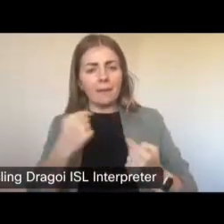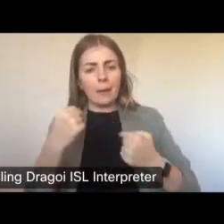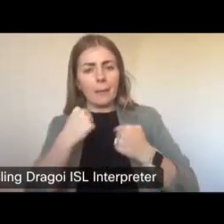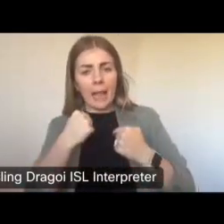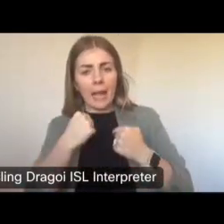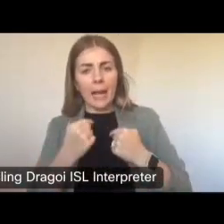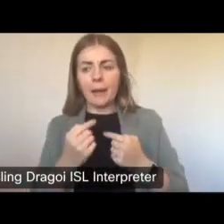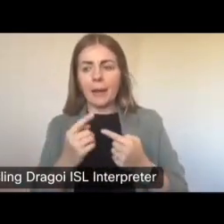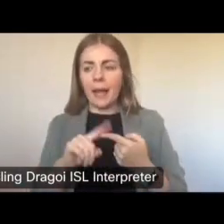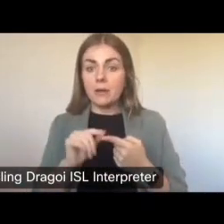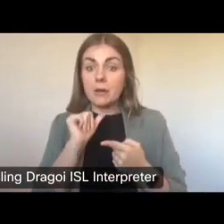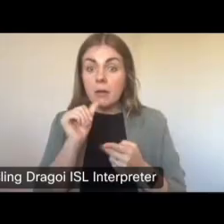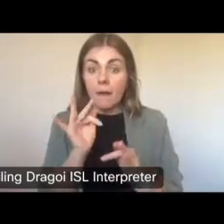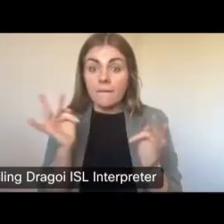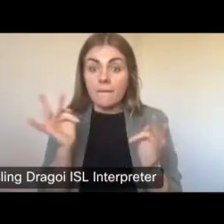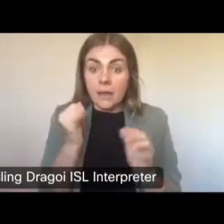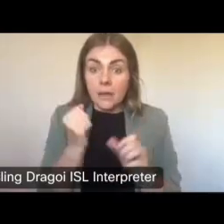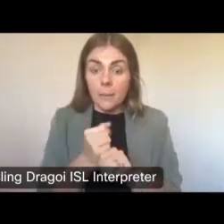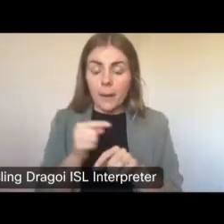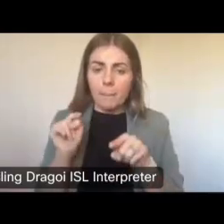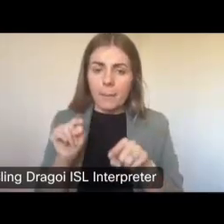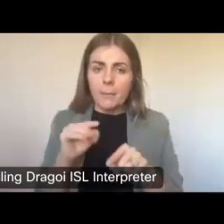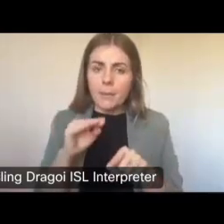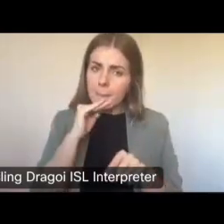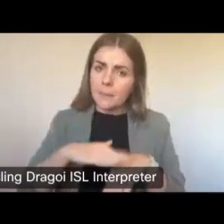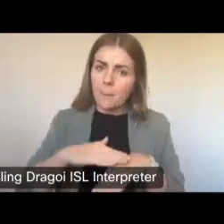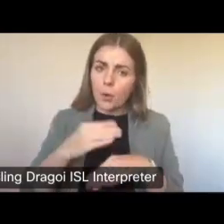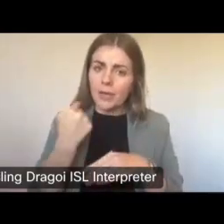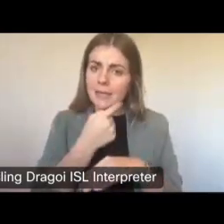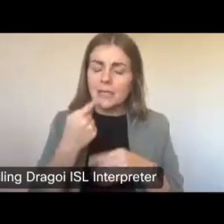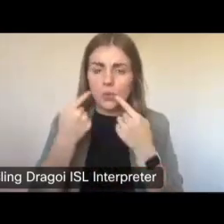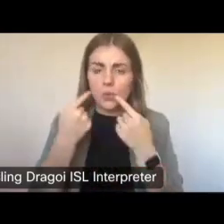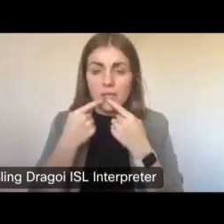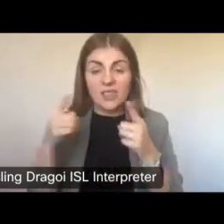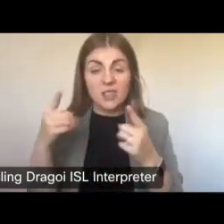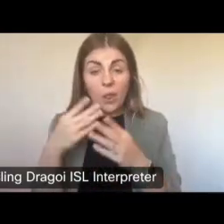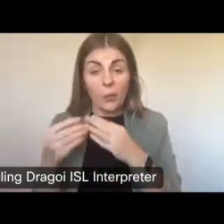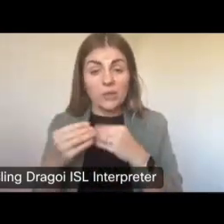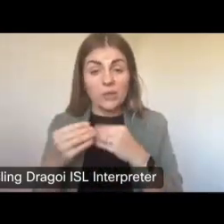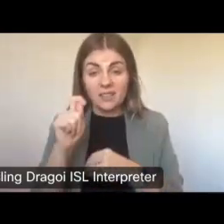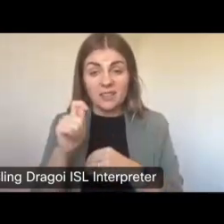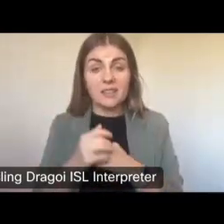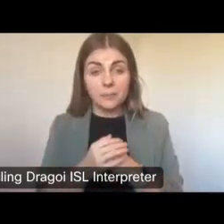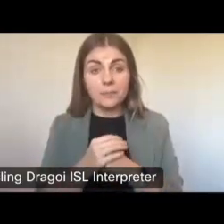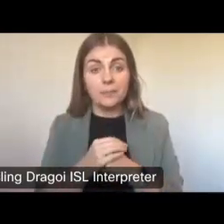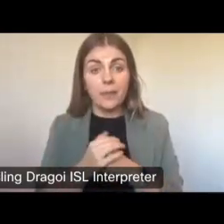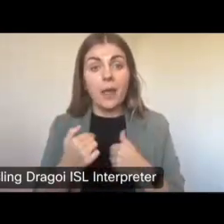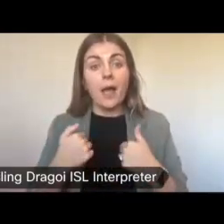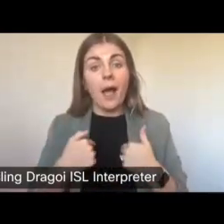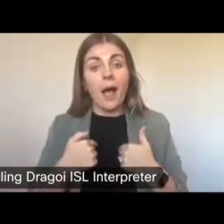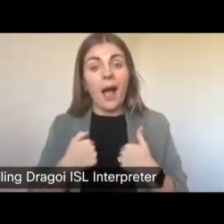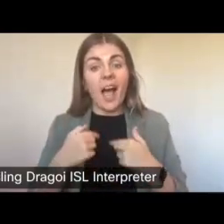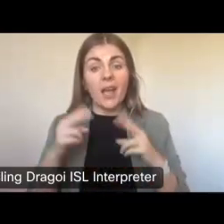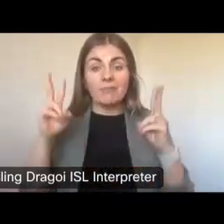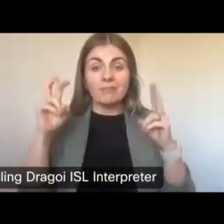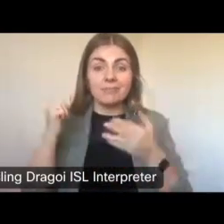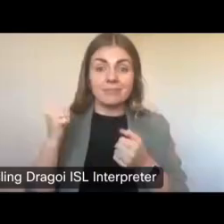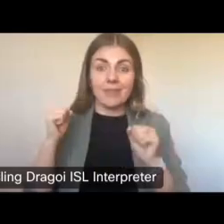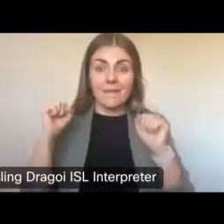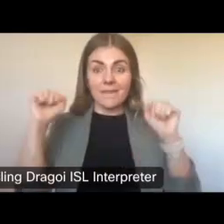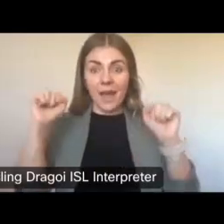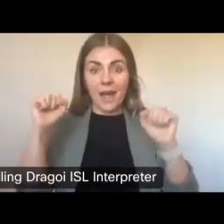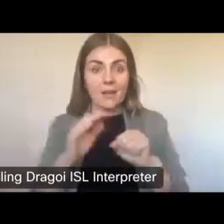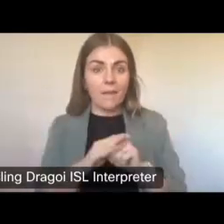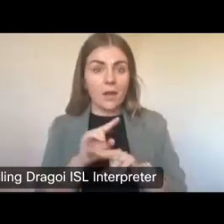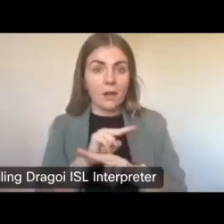disclose things. And I mean, I would be a fan of a non-blame approach to disclosure, which I know